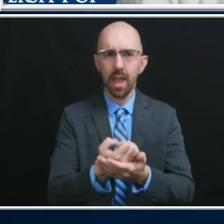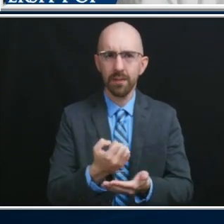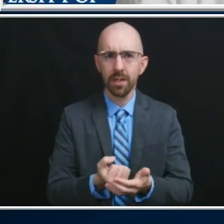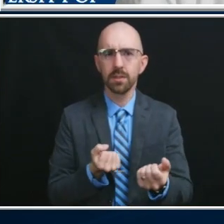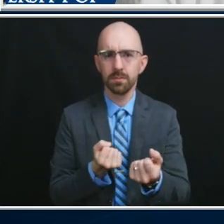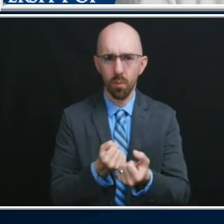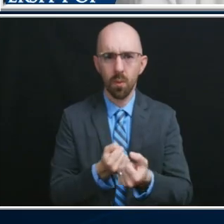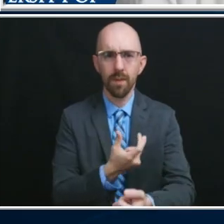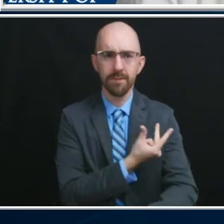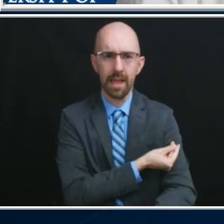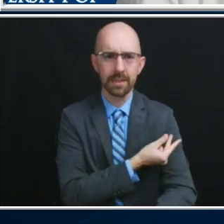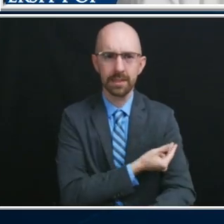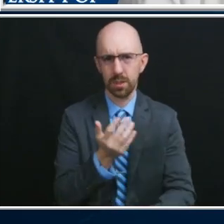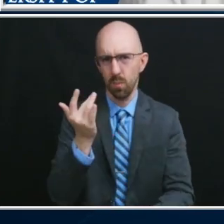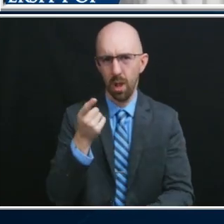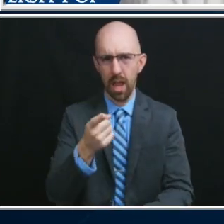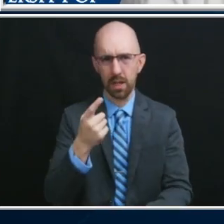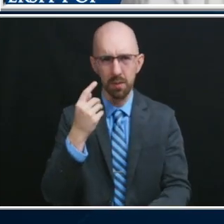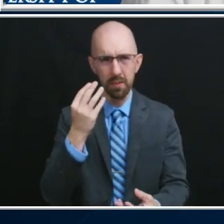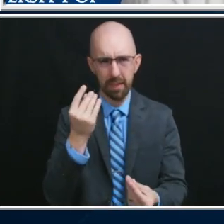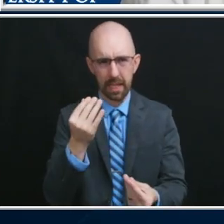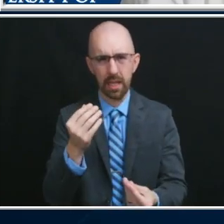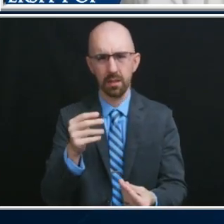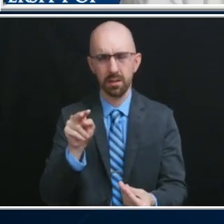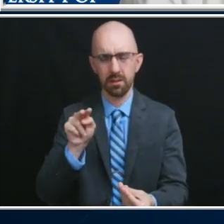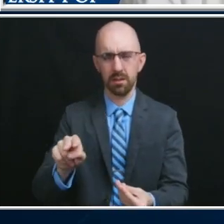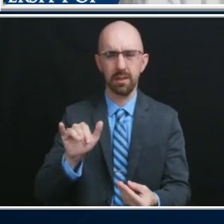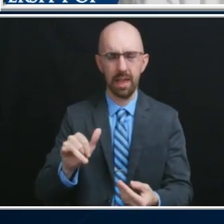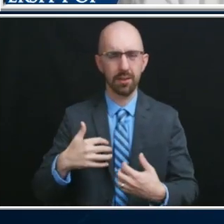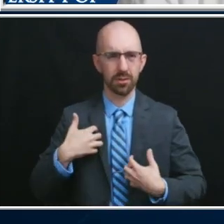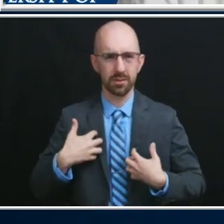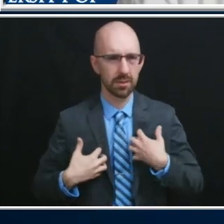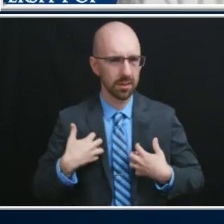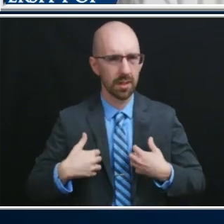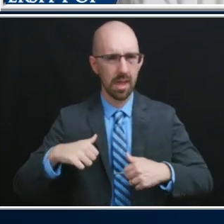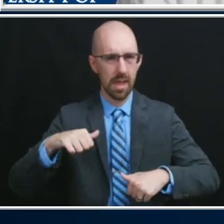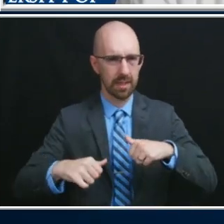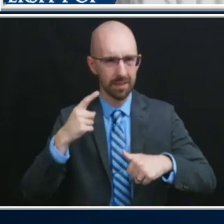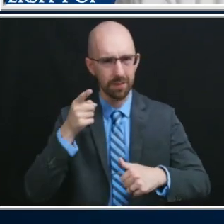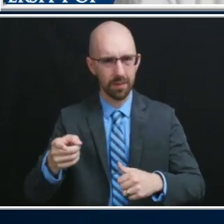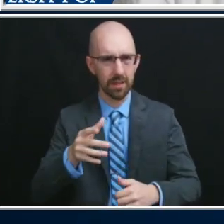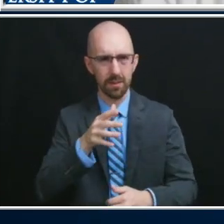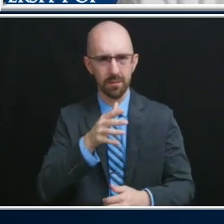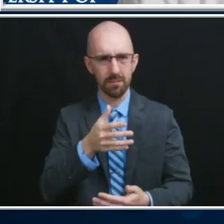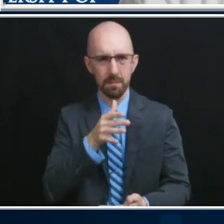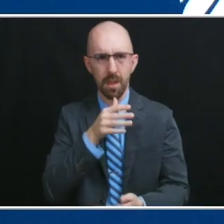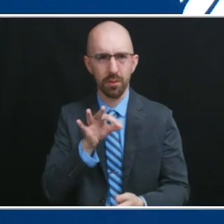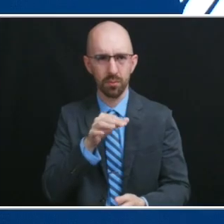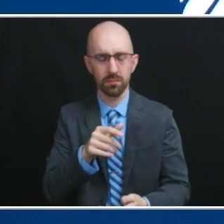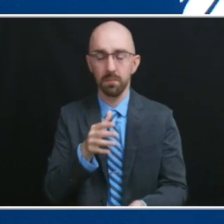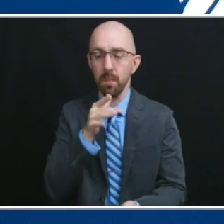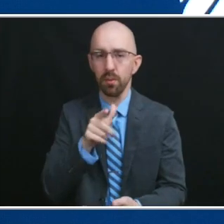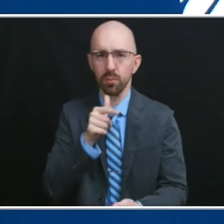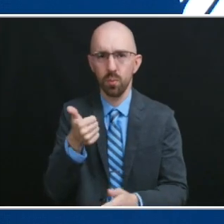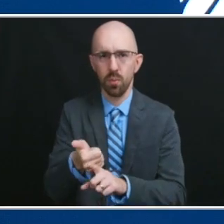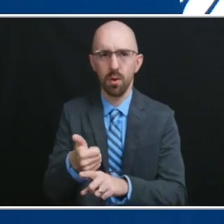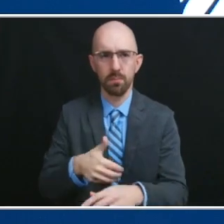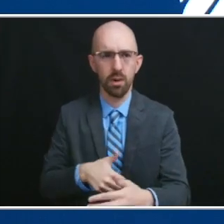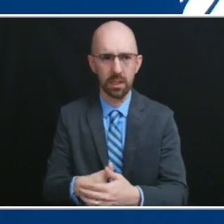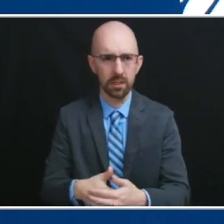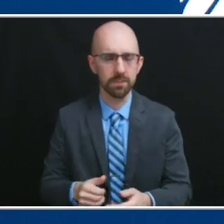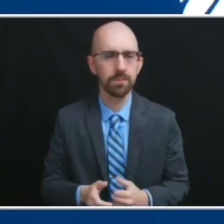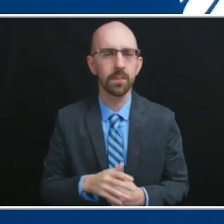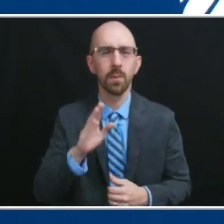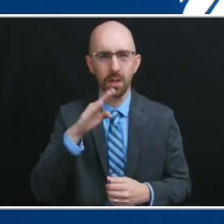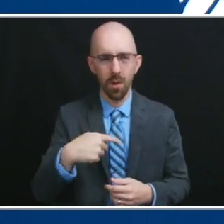So why do you think that there is hesitancy for these expectant mothers? Oh, for sure. You know, we do know and understand